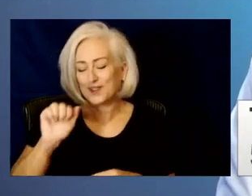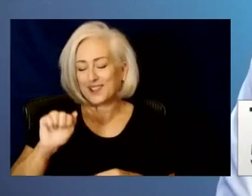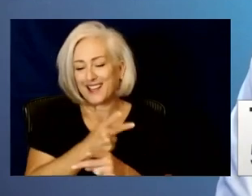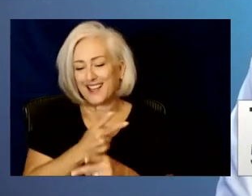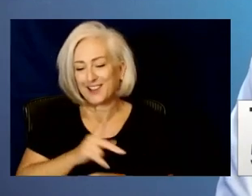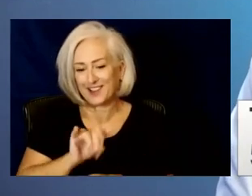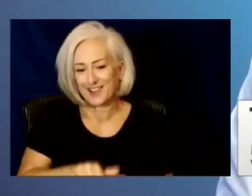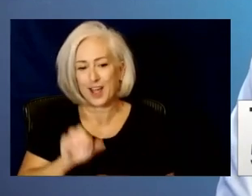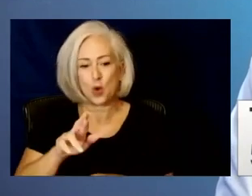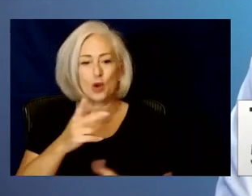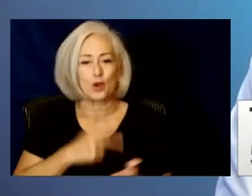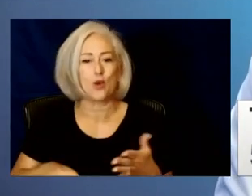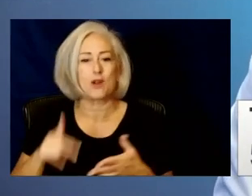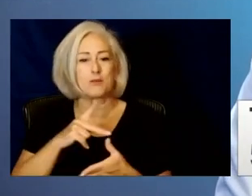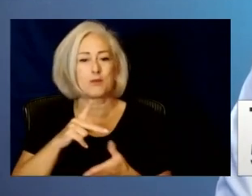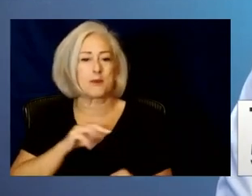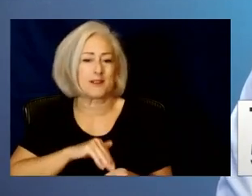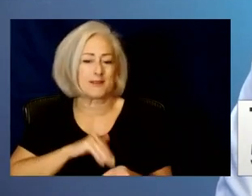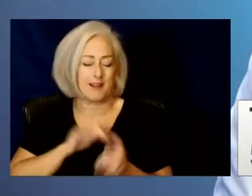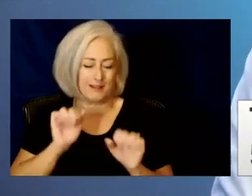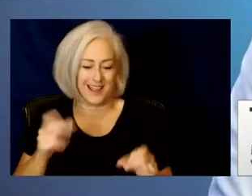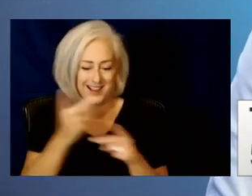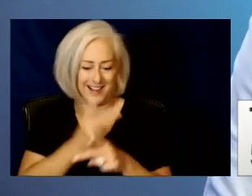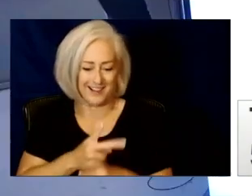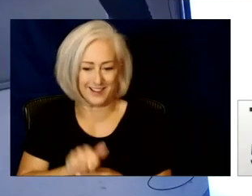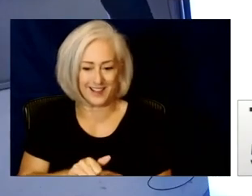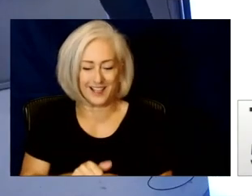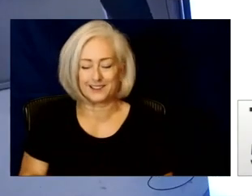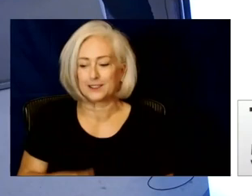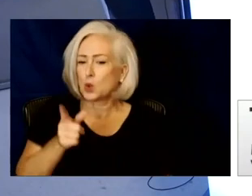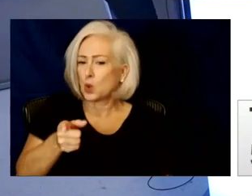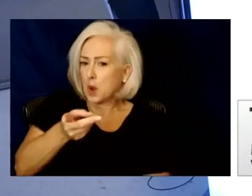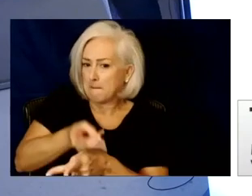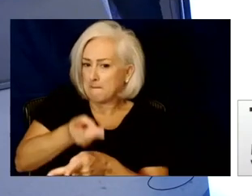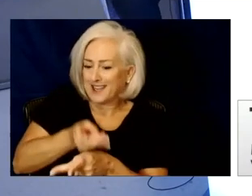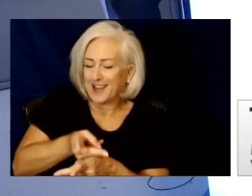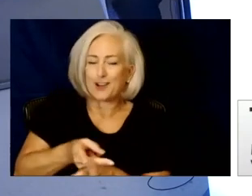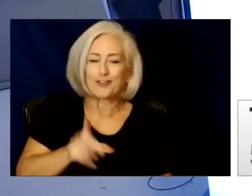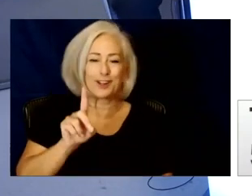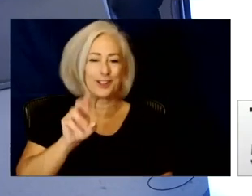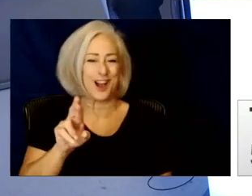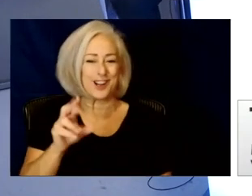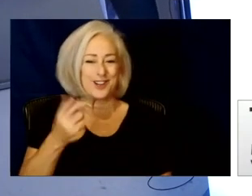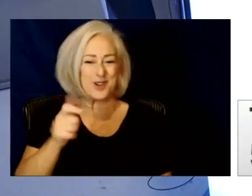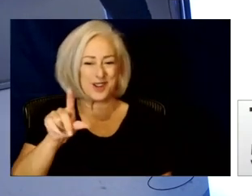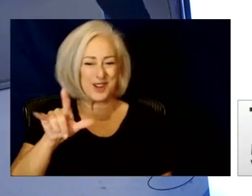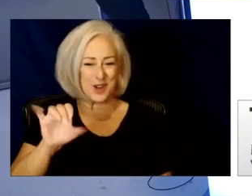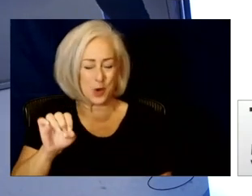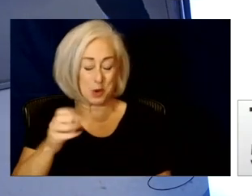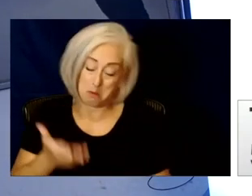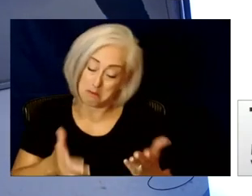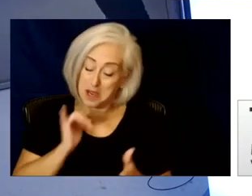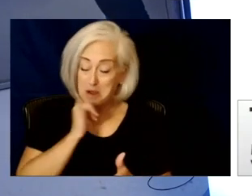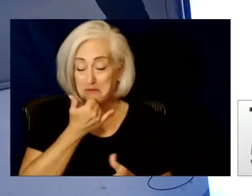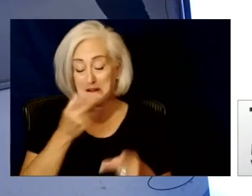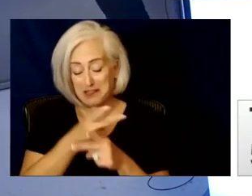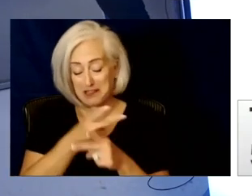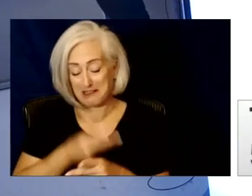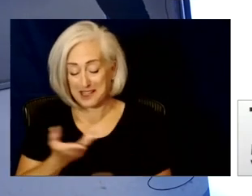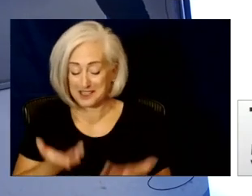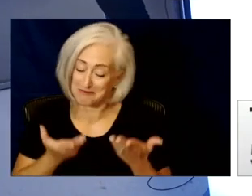physician can calculate that for you. Yeah, be careful of that Dr. Google stuff. You know, you may get the wrong calculator on the Dr. Google. Exactly, though, you know.